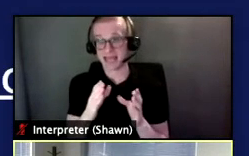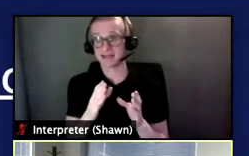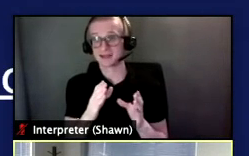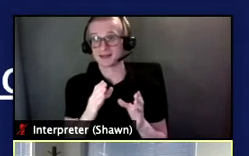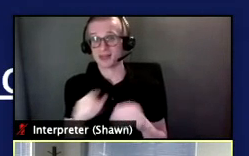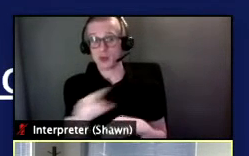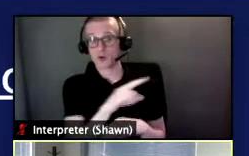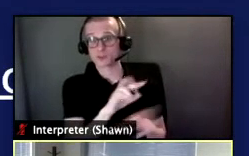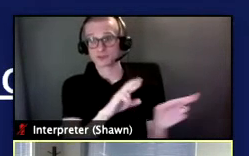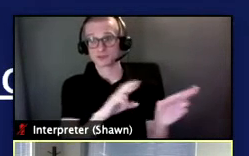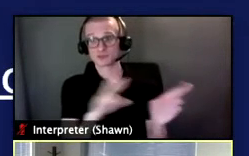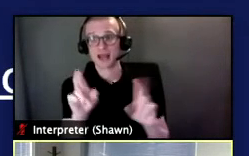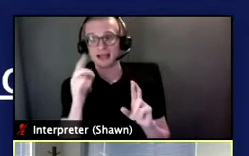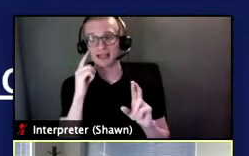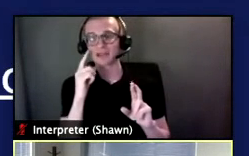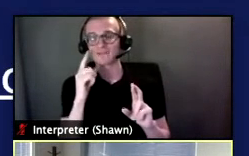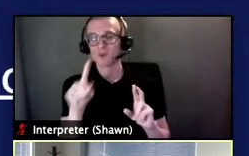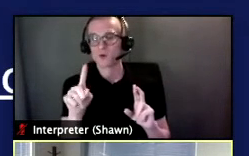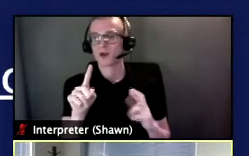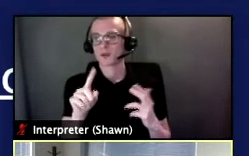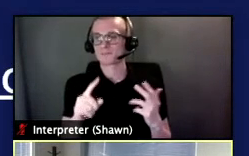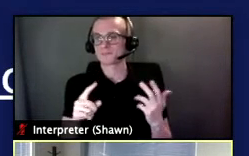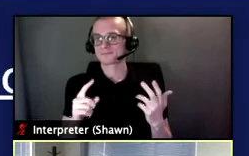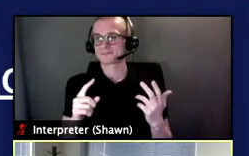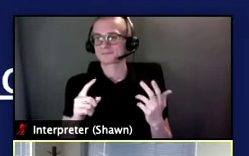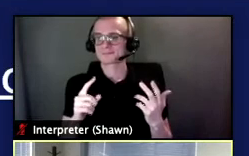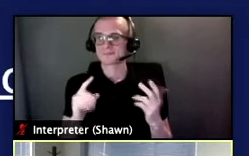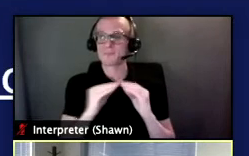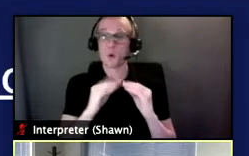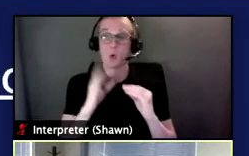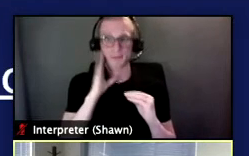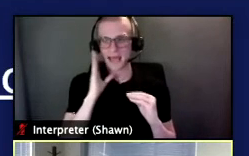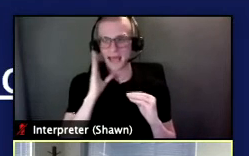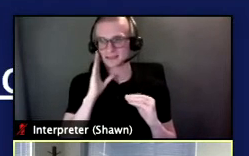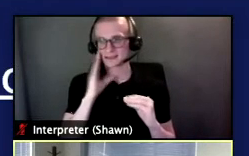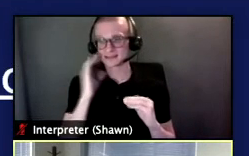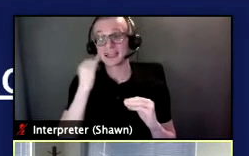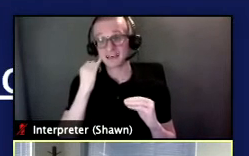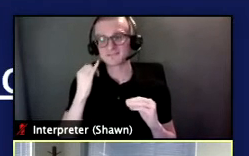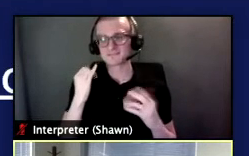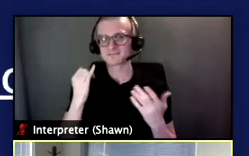additional capacity as a last resort, really.